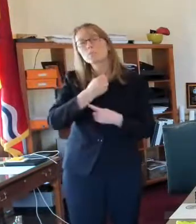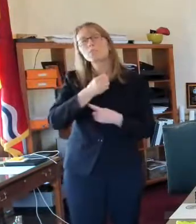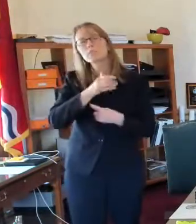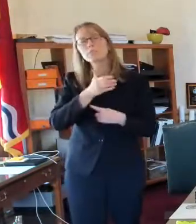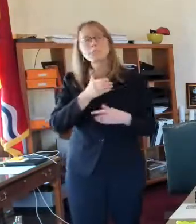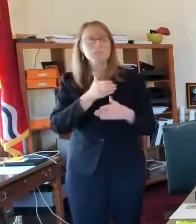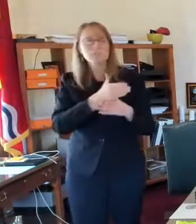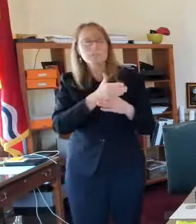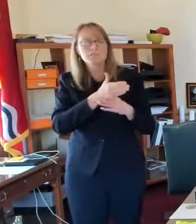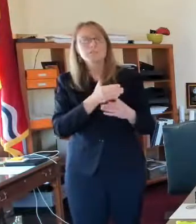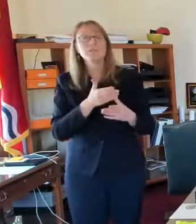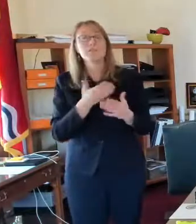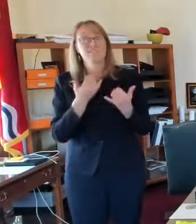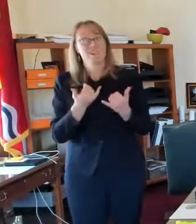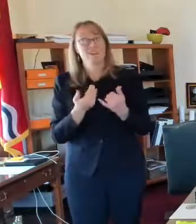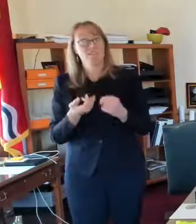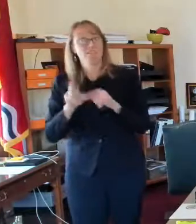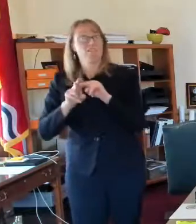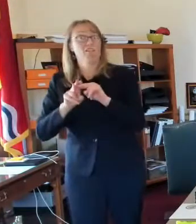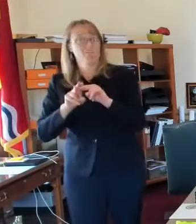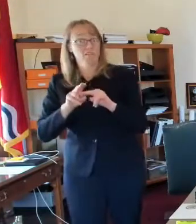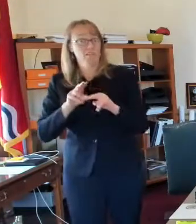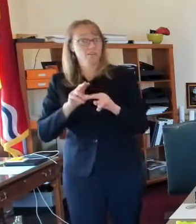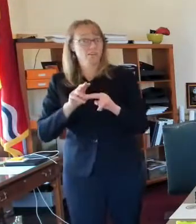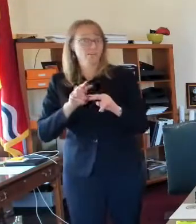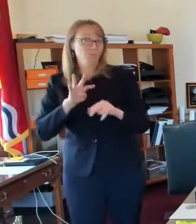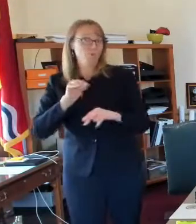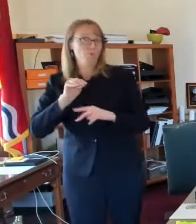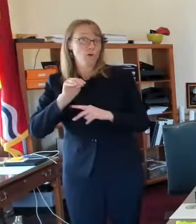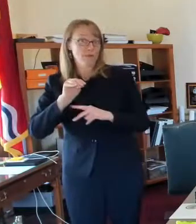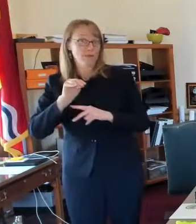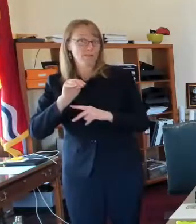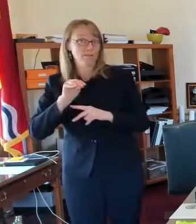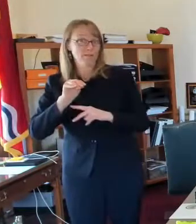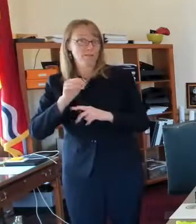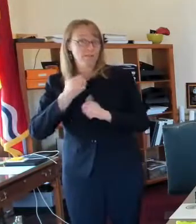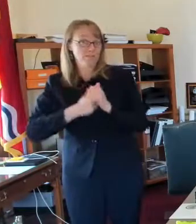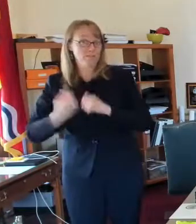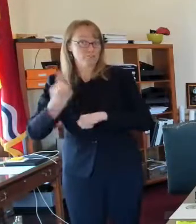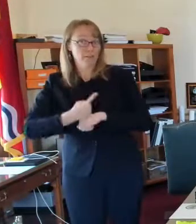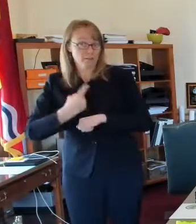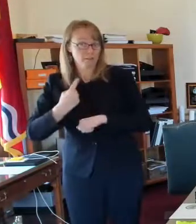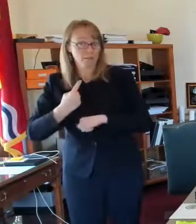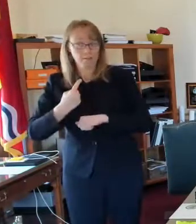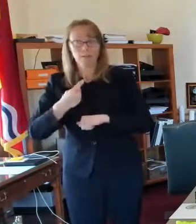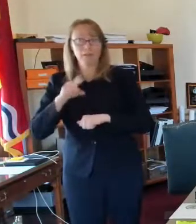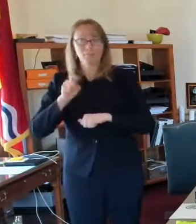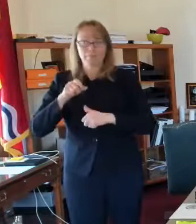So that's a lot more people who are going into the hospital. Now, on the good news side of that, also